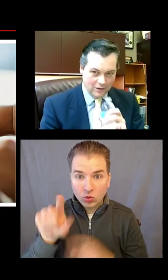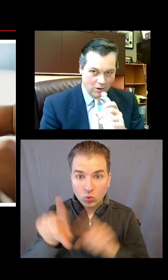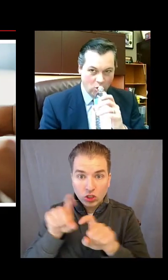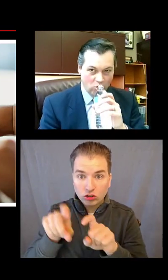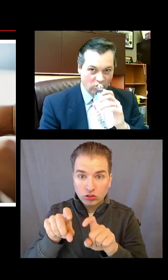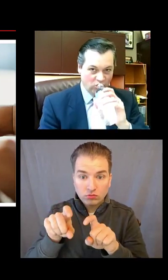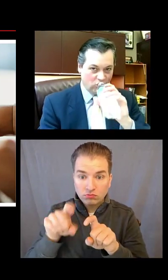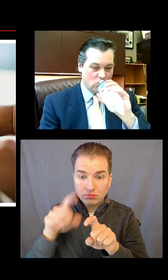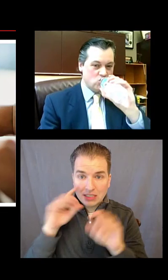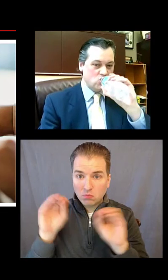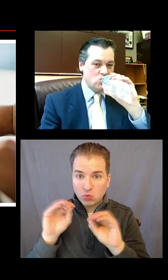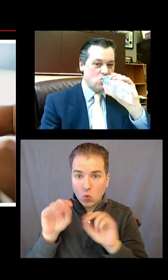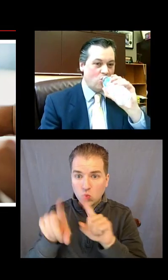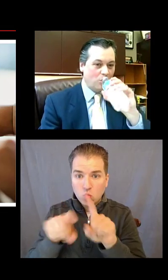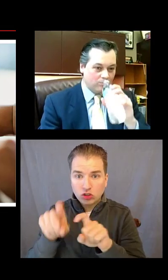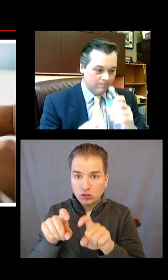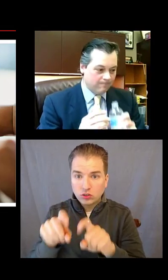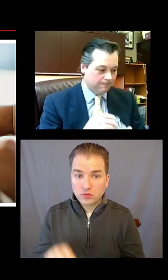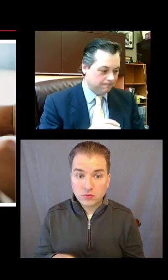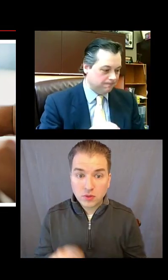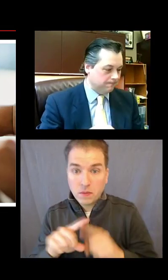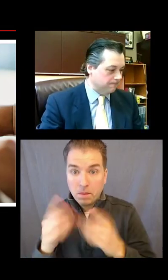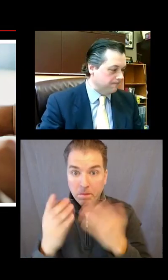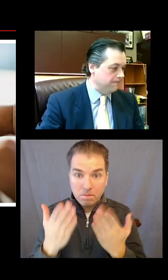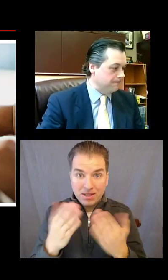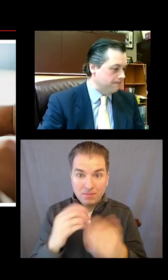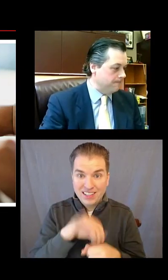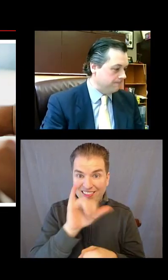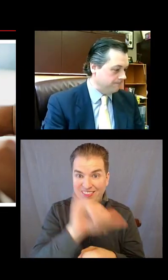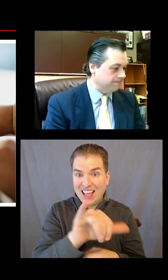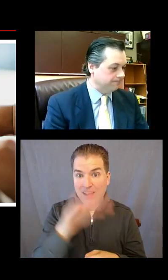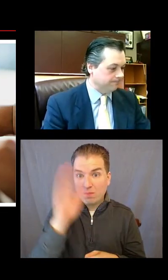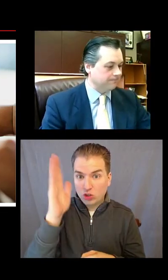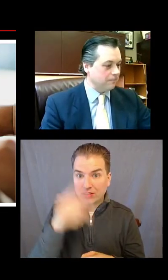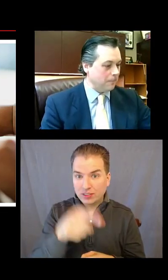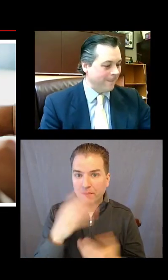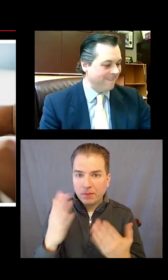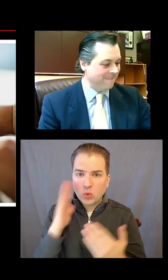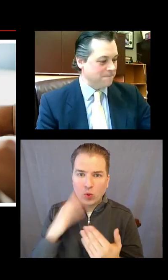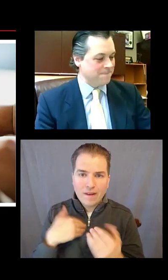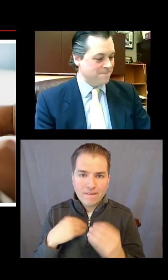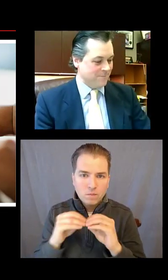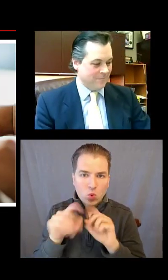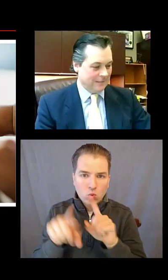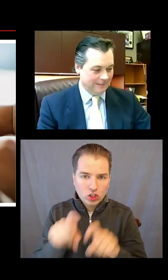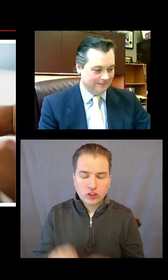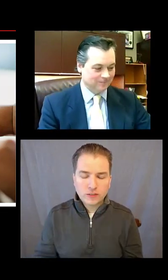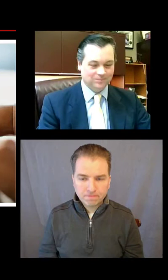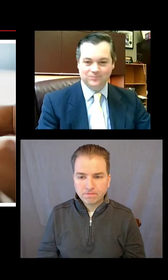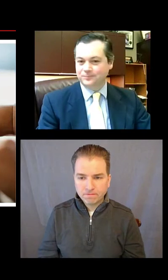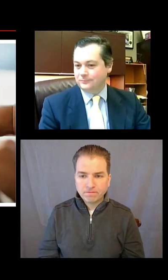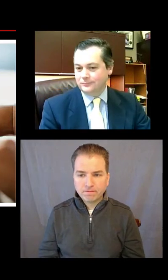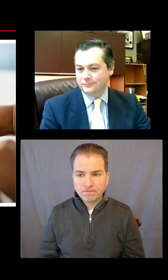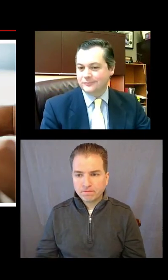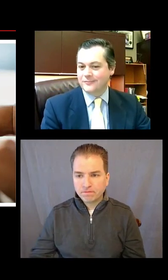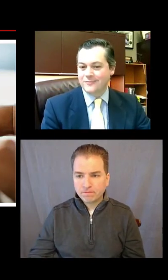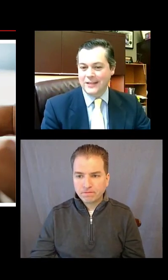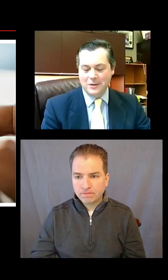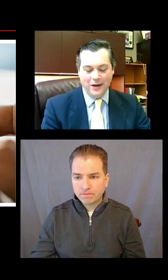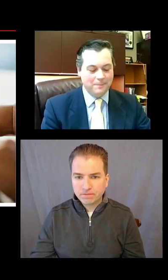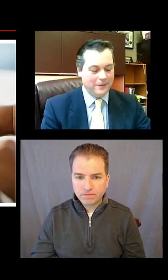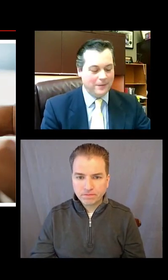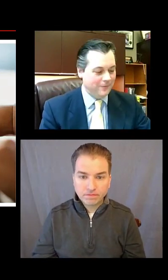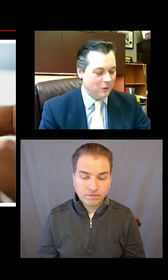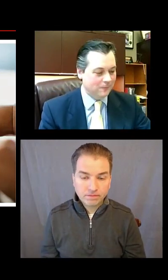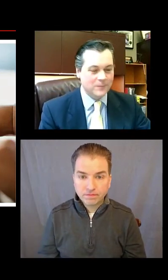Any questions, anybody? Right now, we don't have any, but I'll bet as you go into this next topic of employees, there'll be.